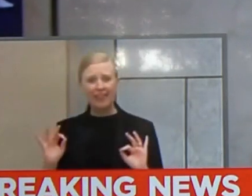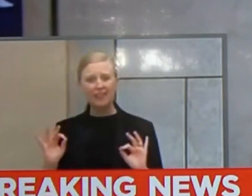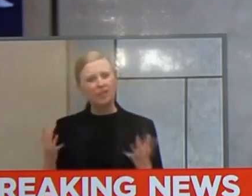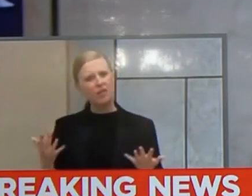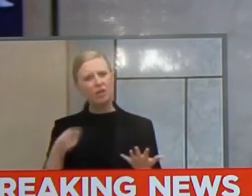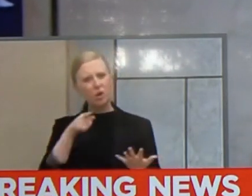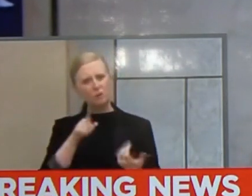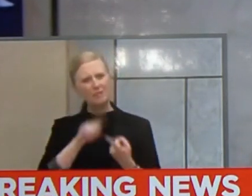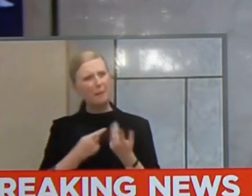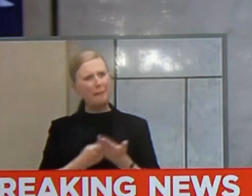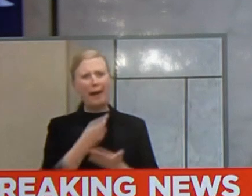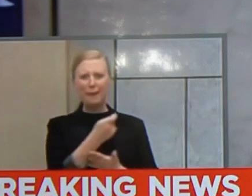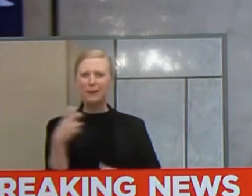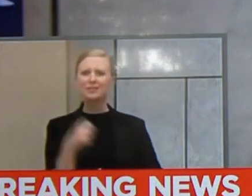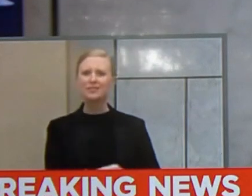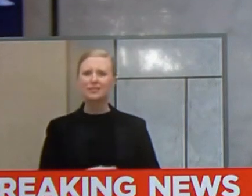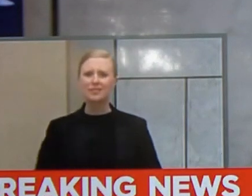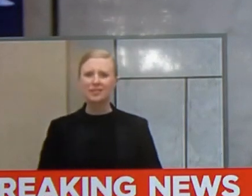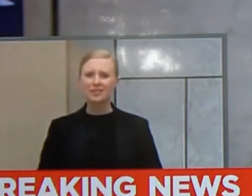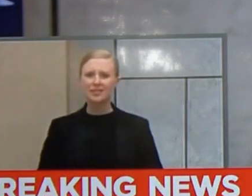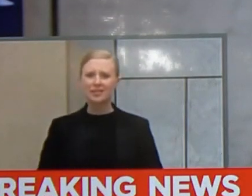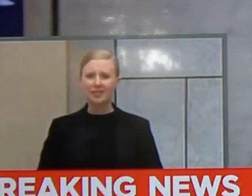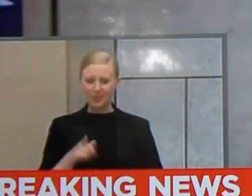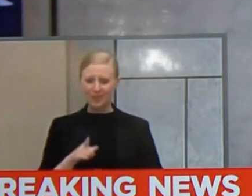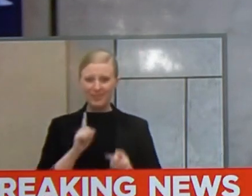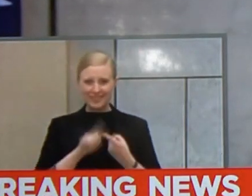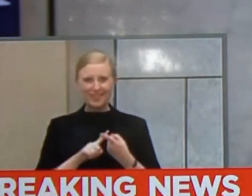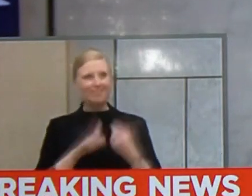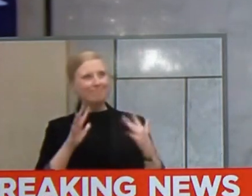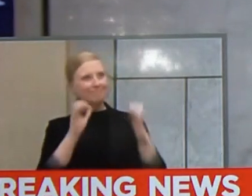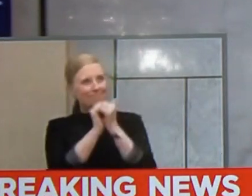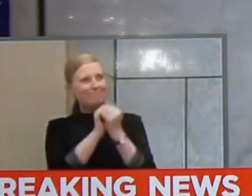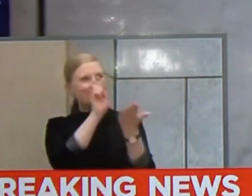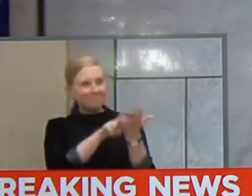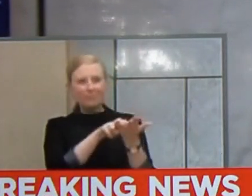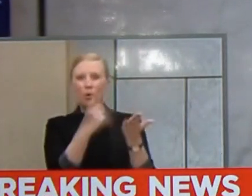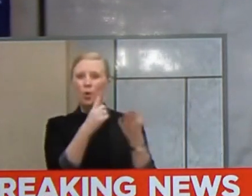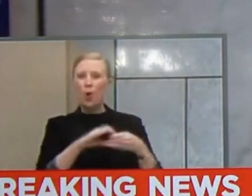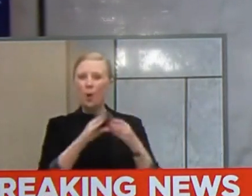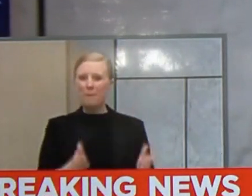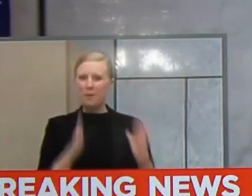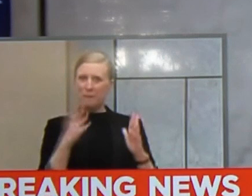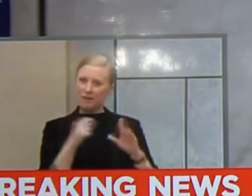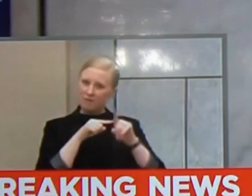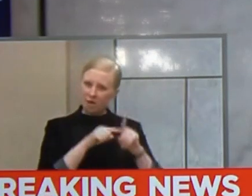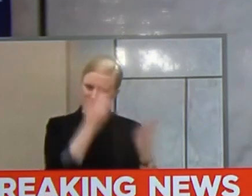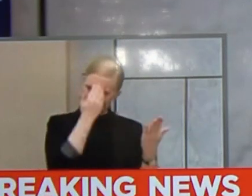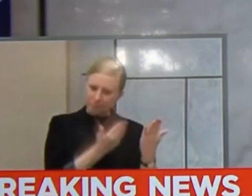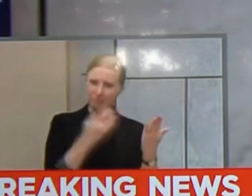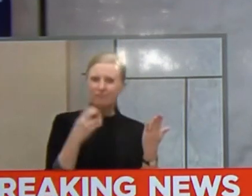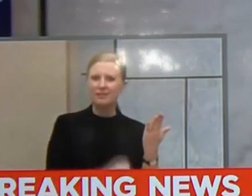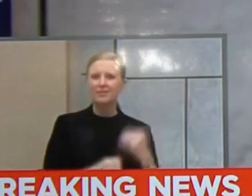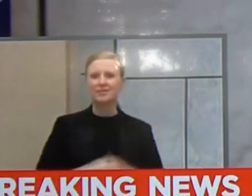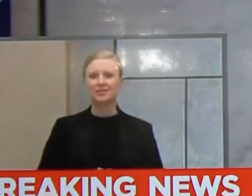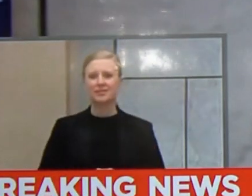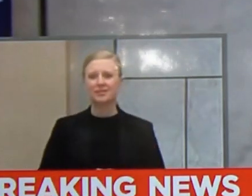arrangements stand. You should be still paying your rent to the landlord. Those things haven't been suspended. These arrangements are designed